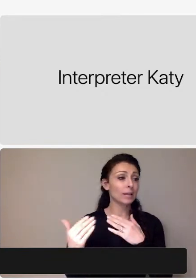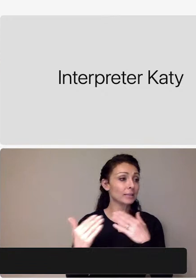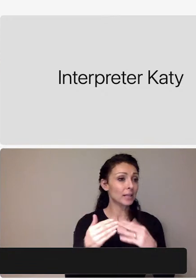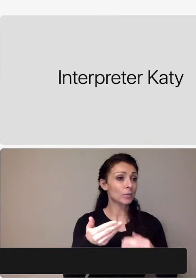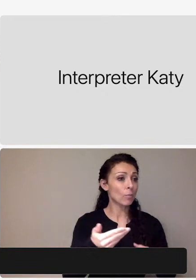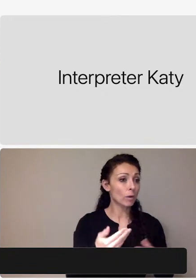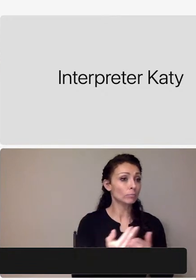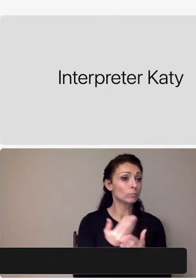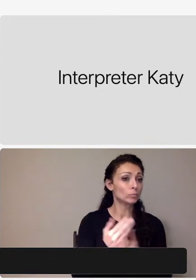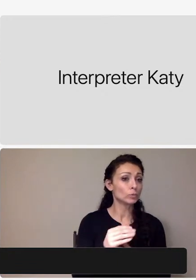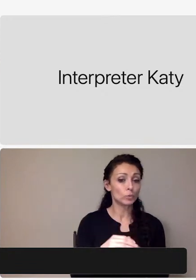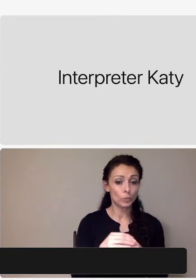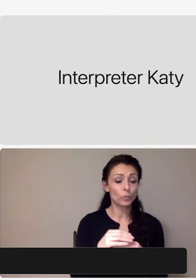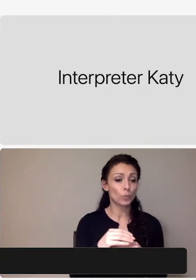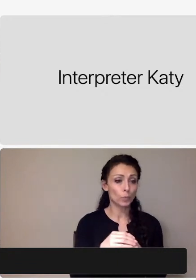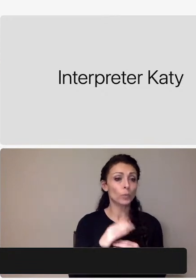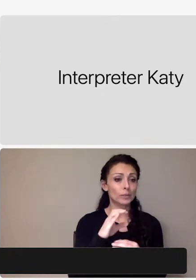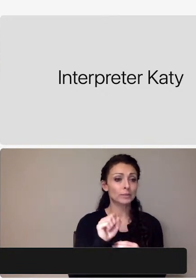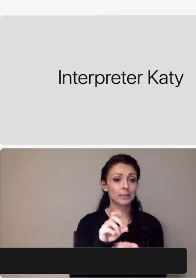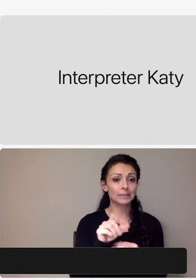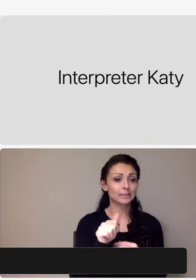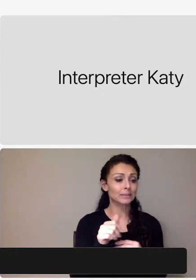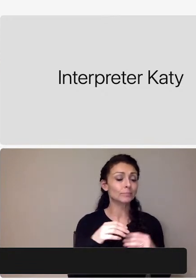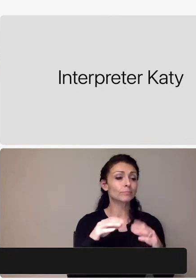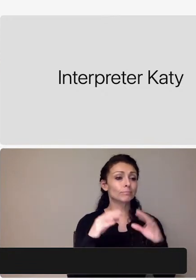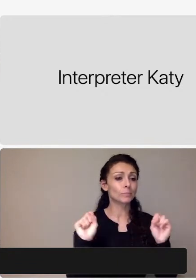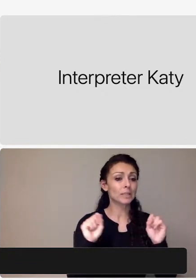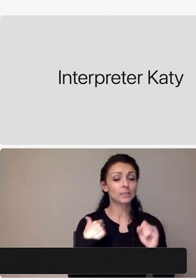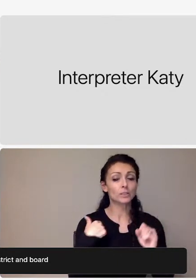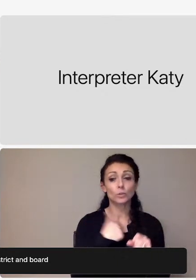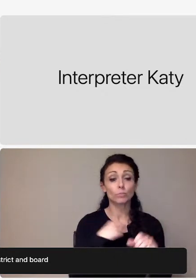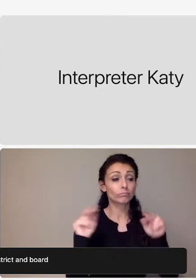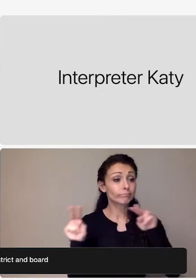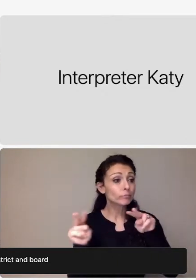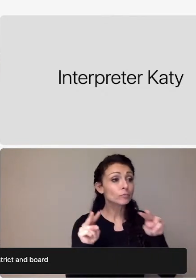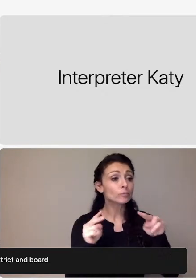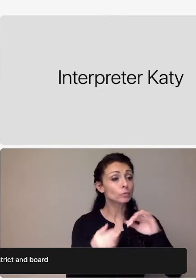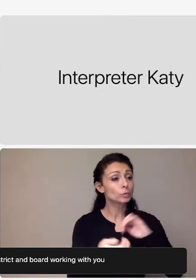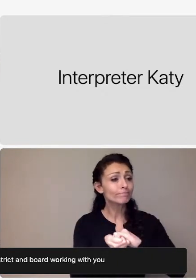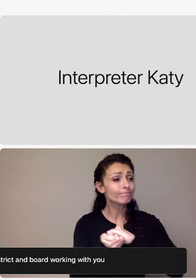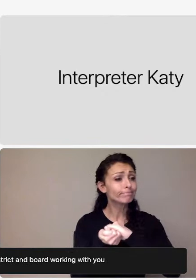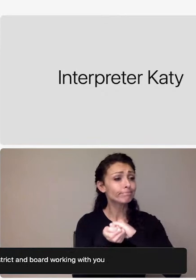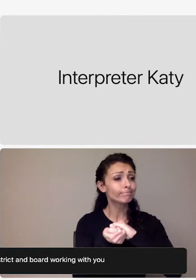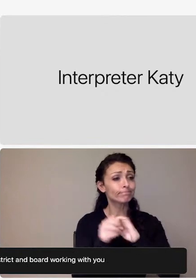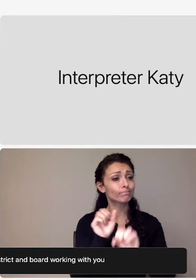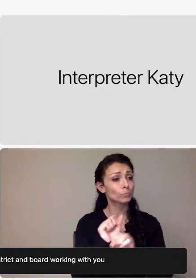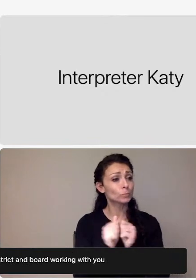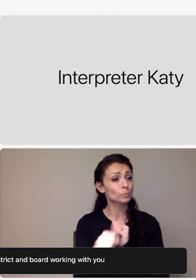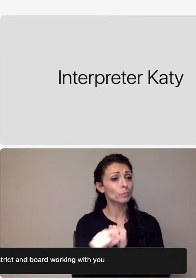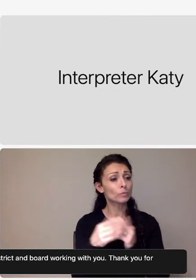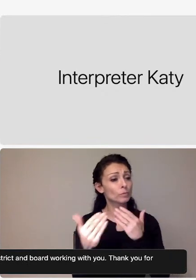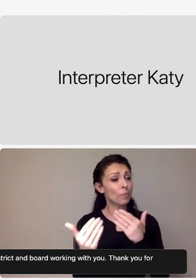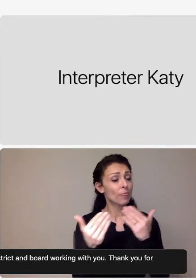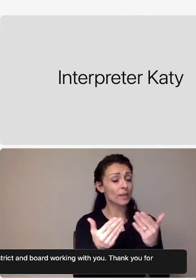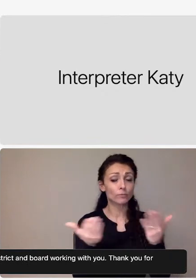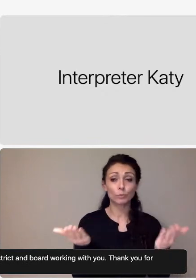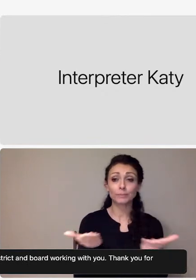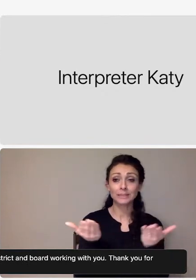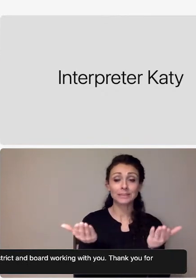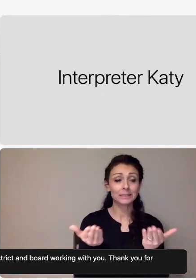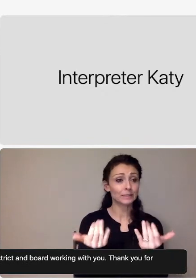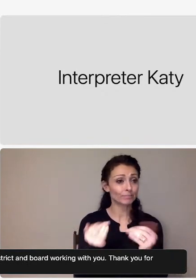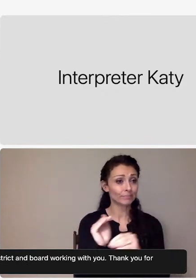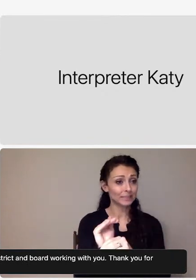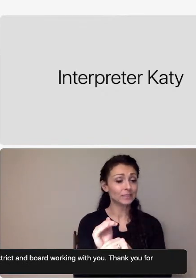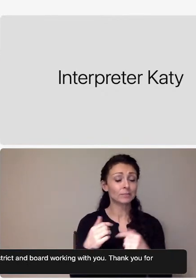um we look forward as a district and a board working with you and so thank you for being here this evening um